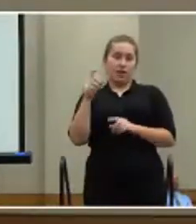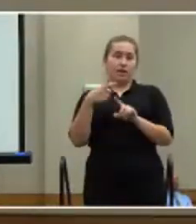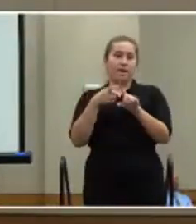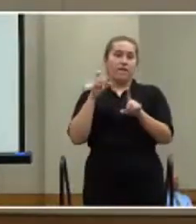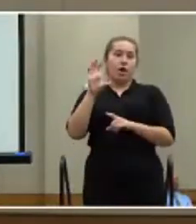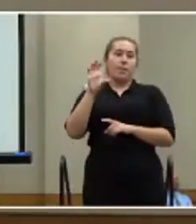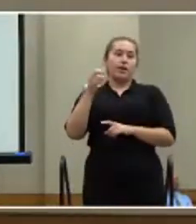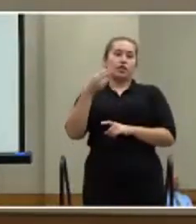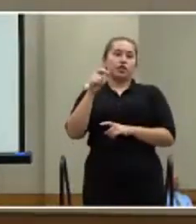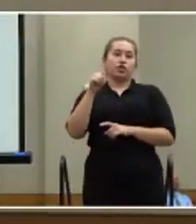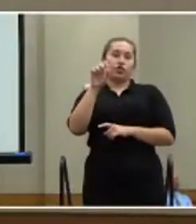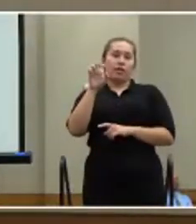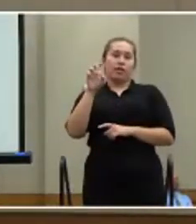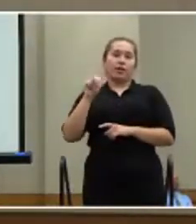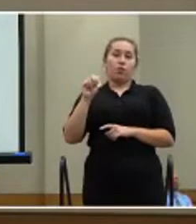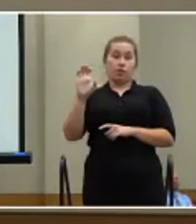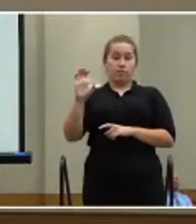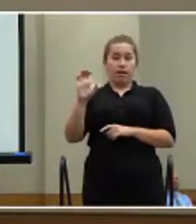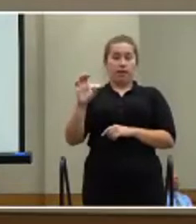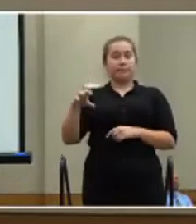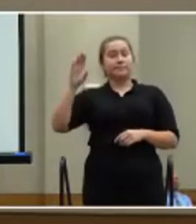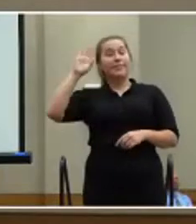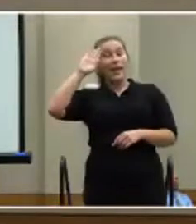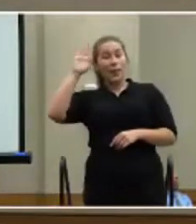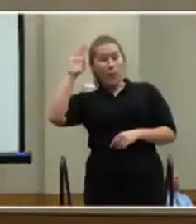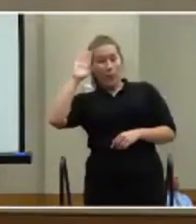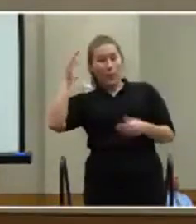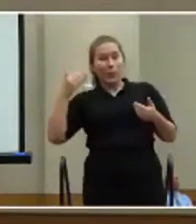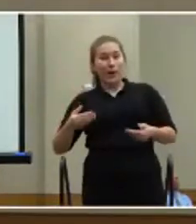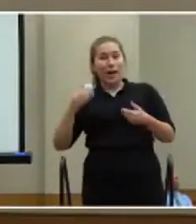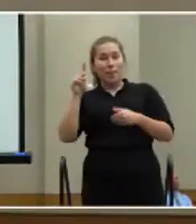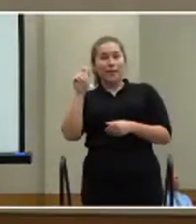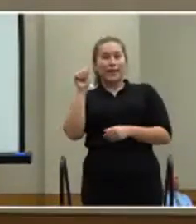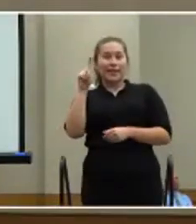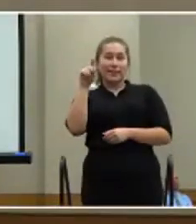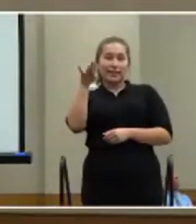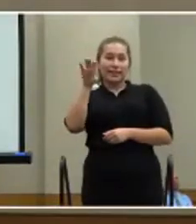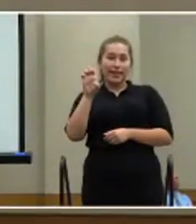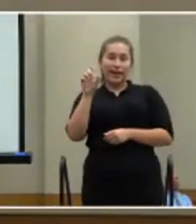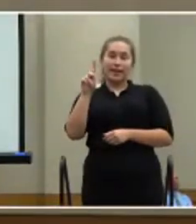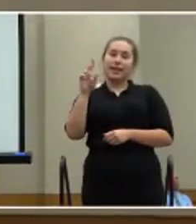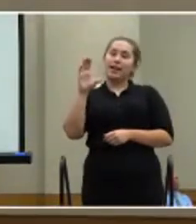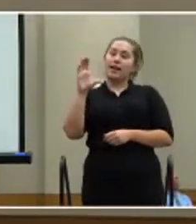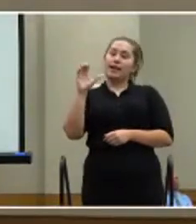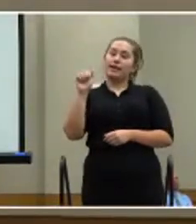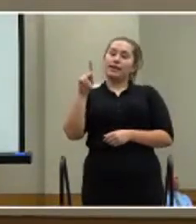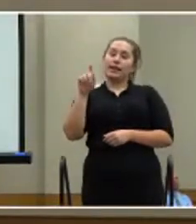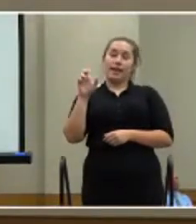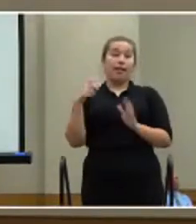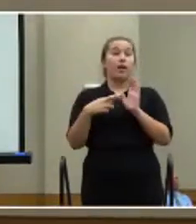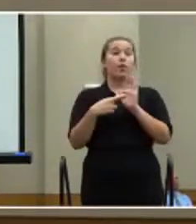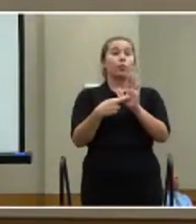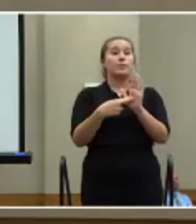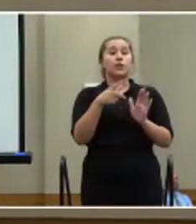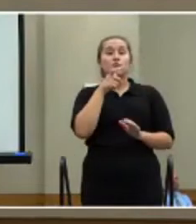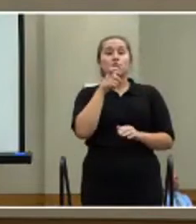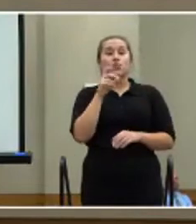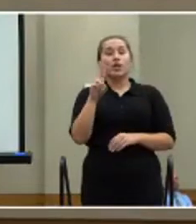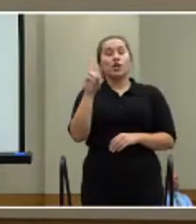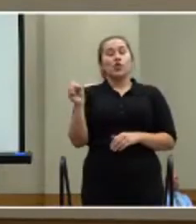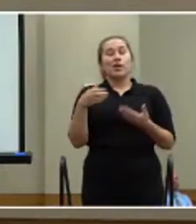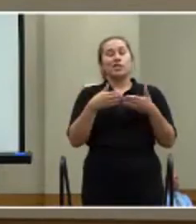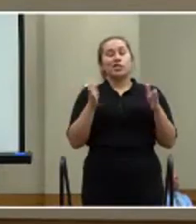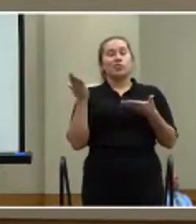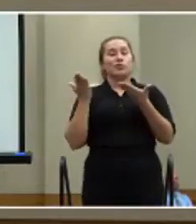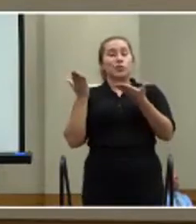Hello, I'm Katie Kale. I am representing the U.S. General Services Administration, and